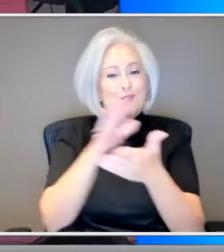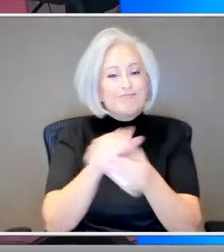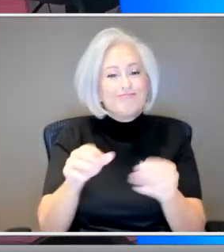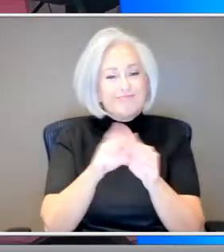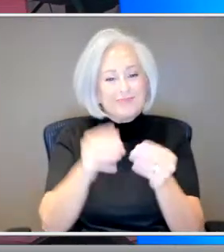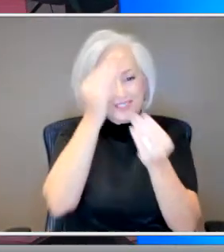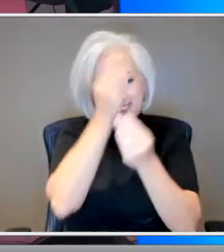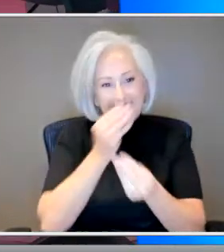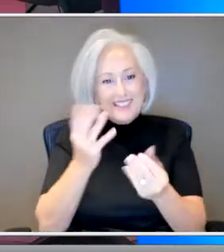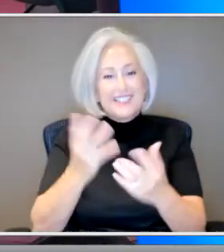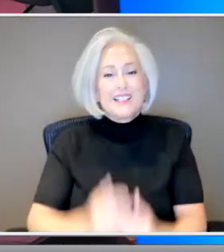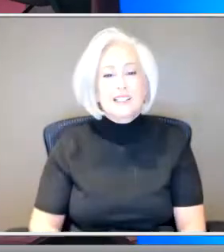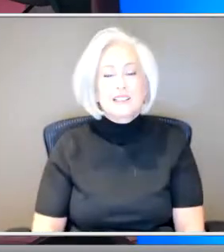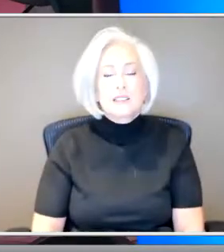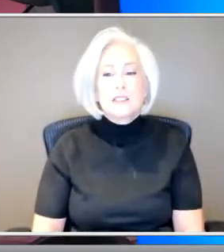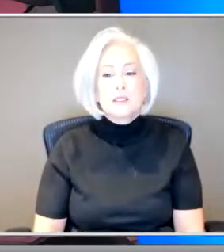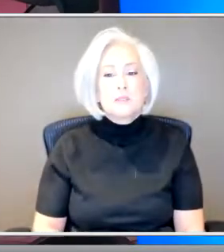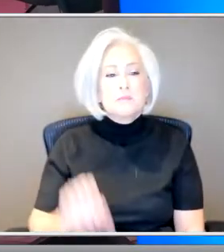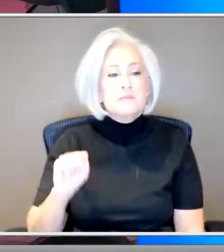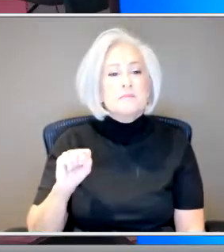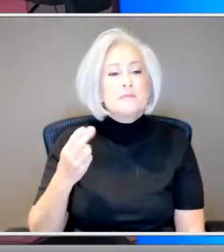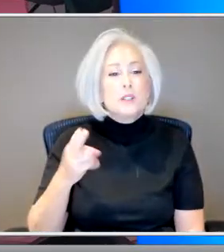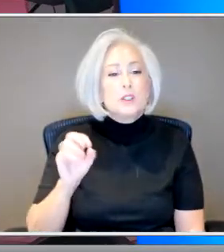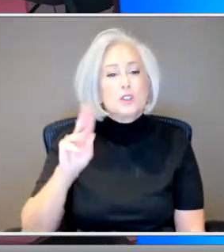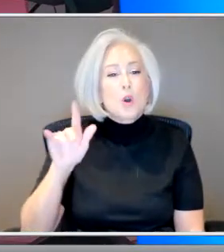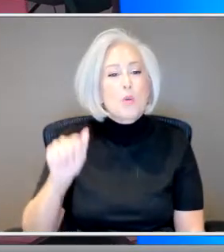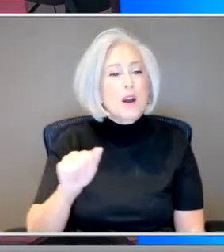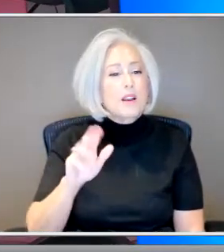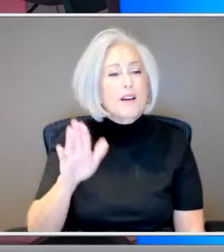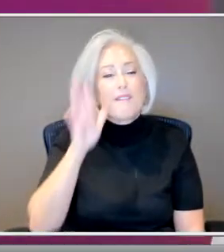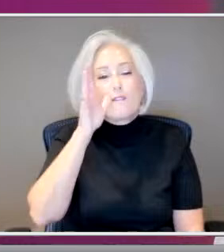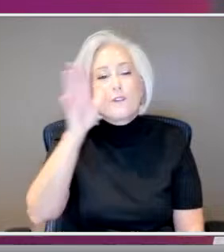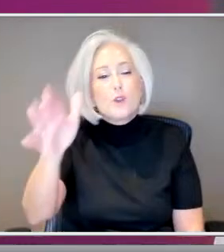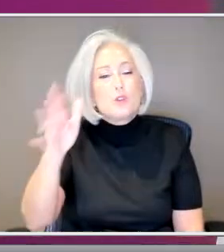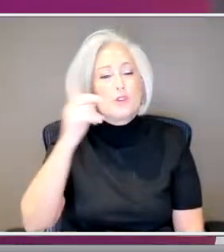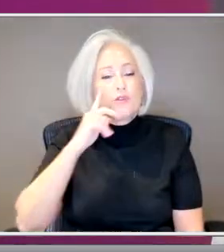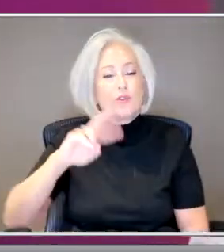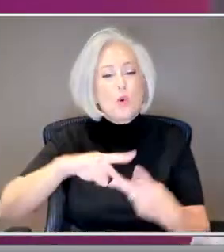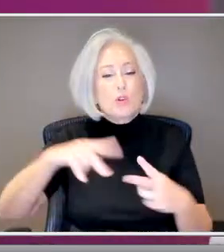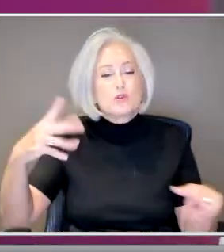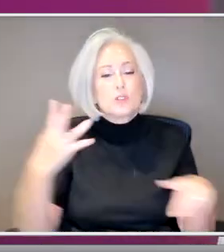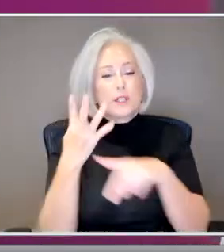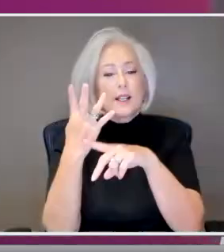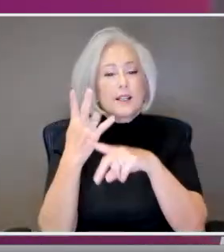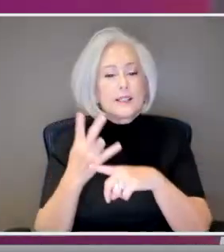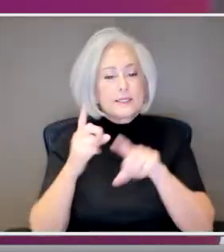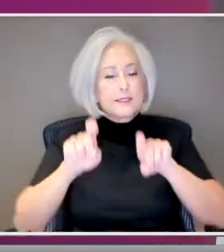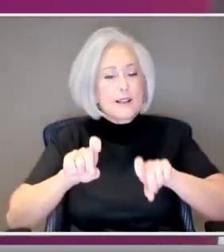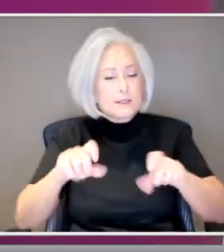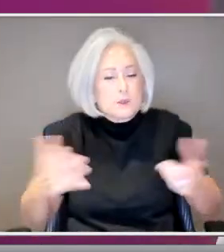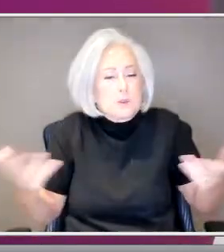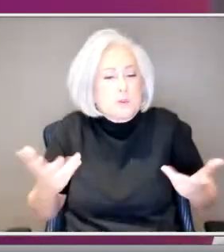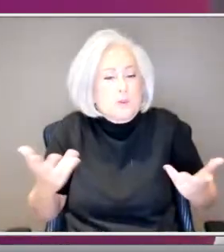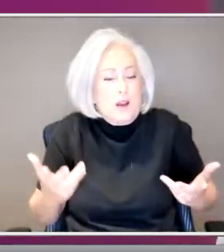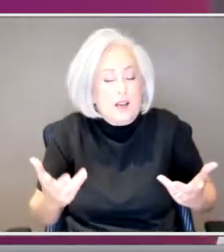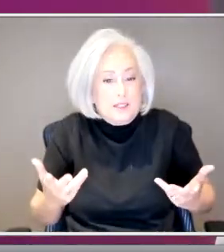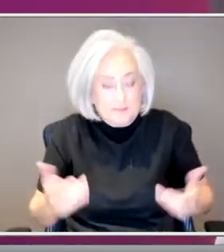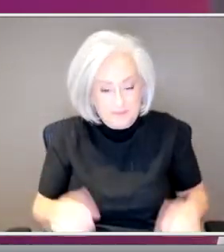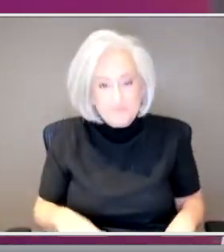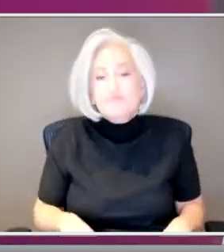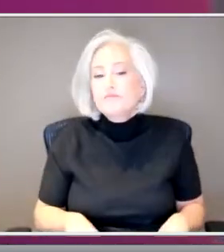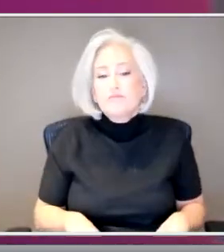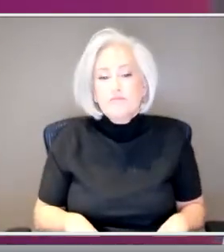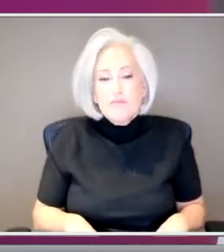Shobana, what do you see for the future of genetic testing? Yeah, so where I see this going is really genetics across the